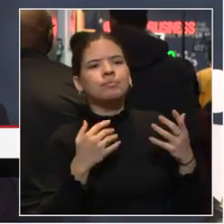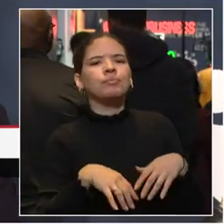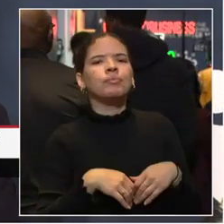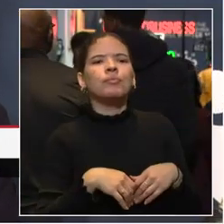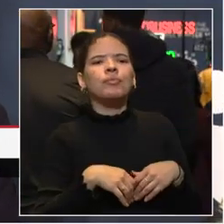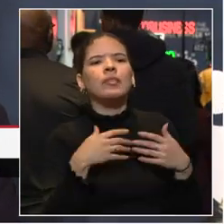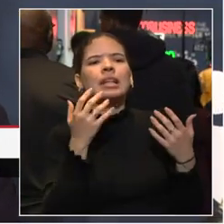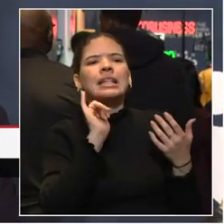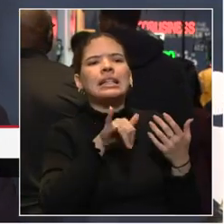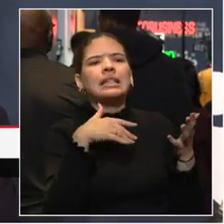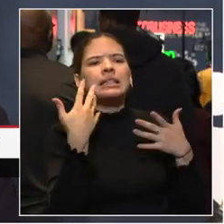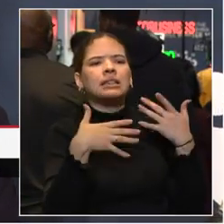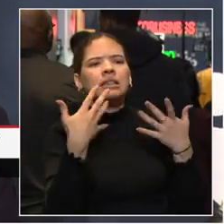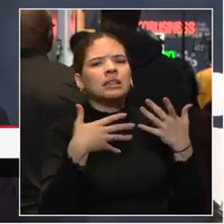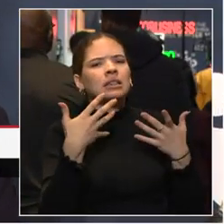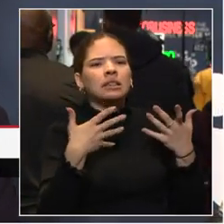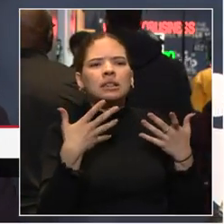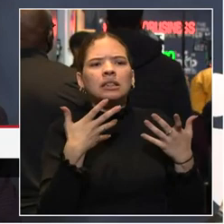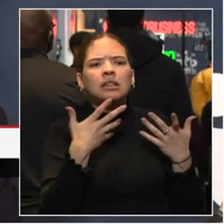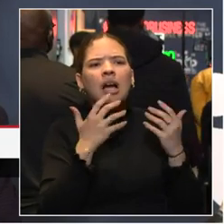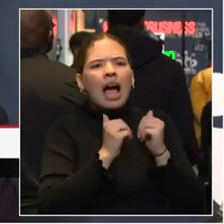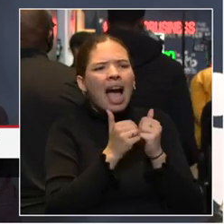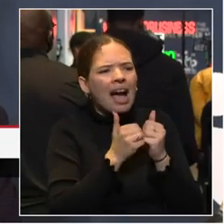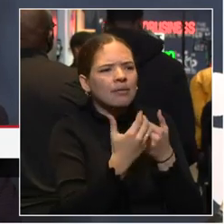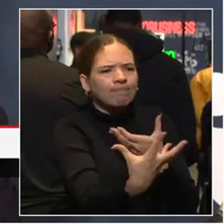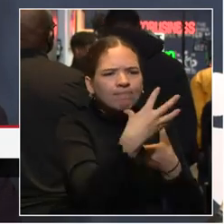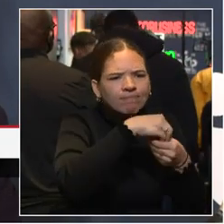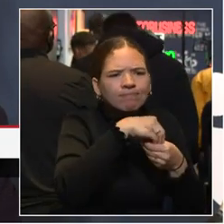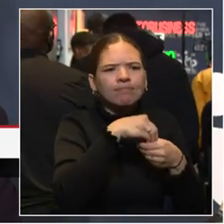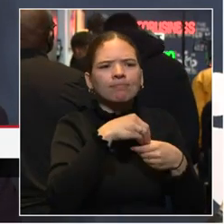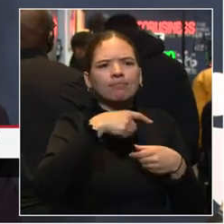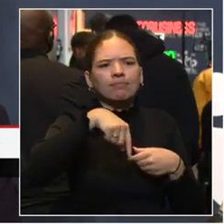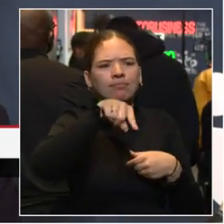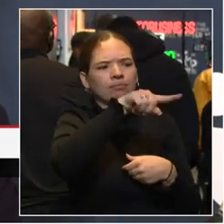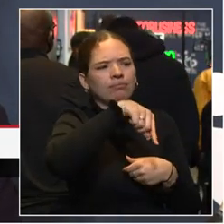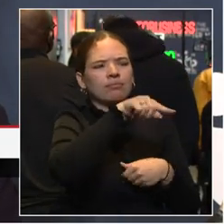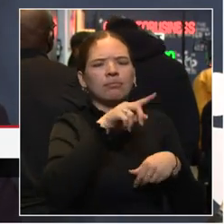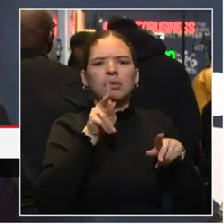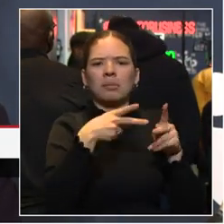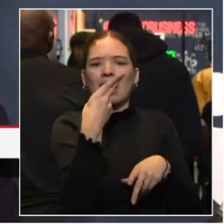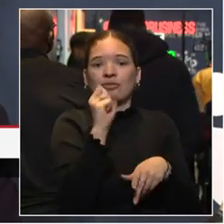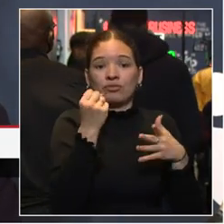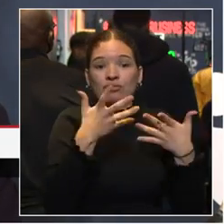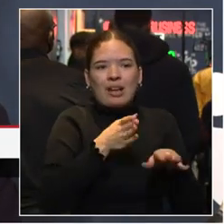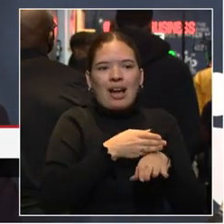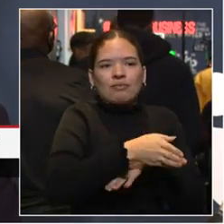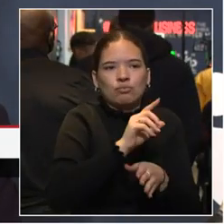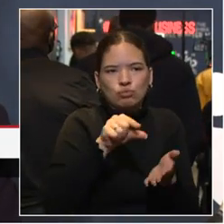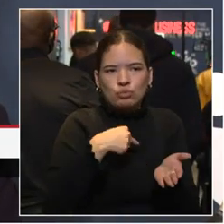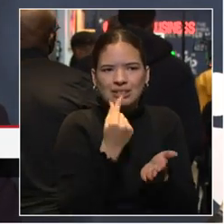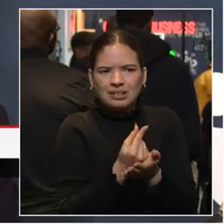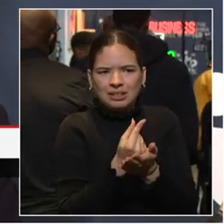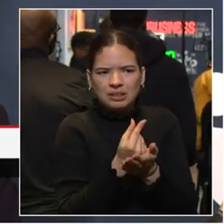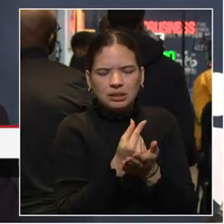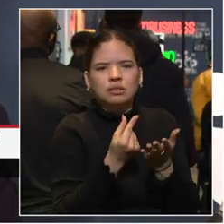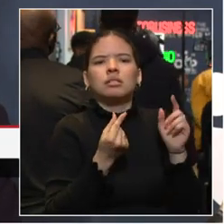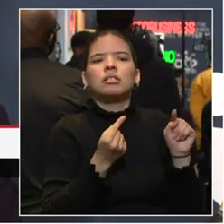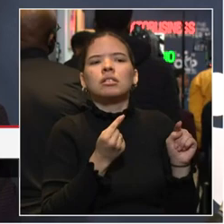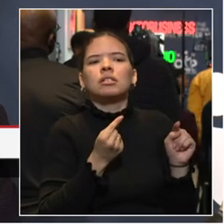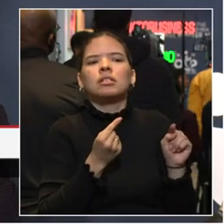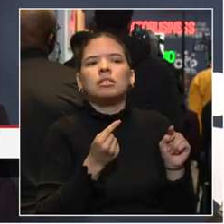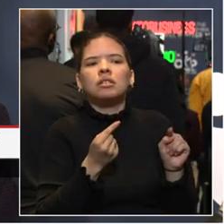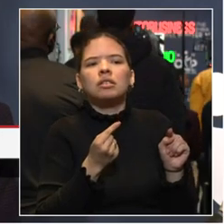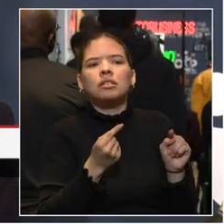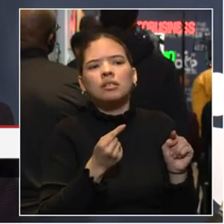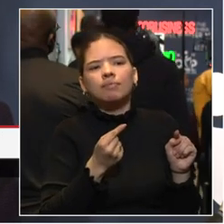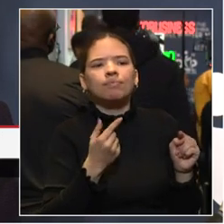be involved in our young people's lives post-high school. So that's going to be a theme that you hear from